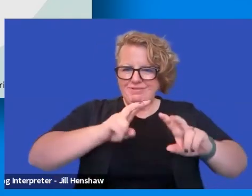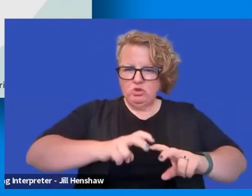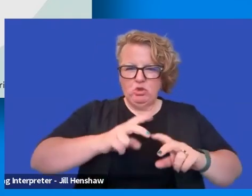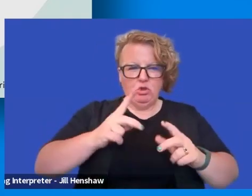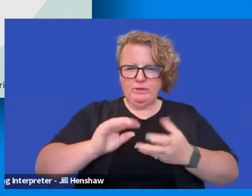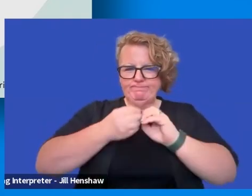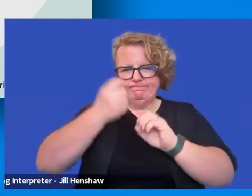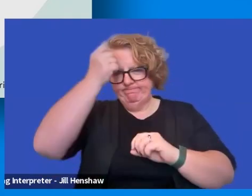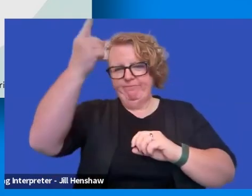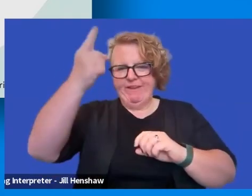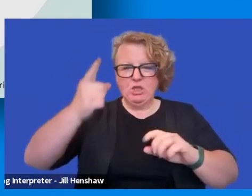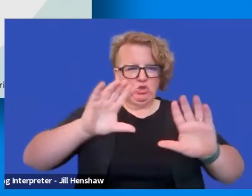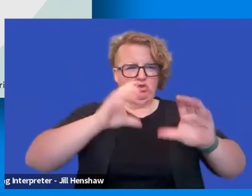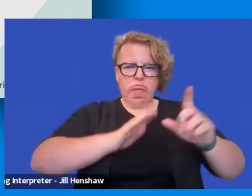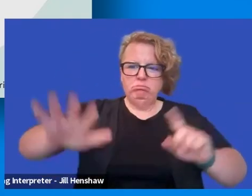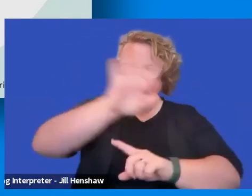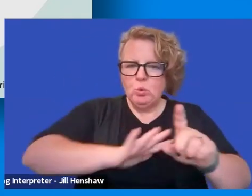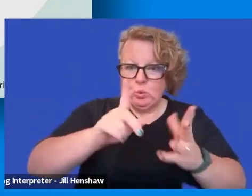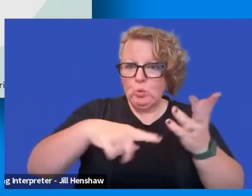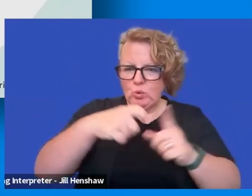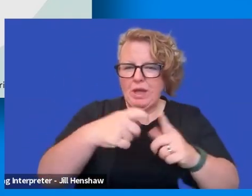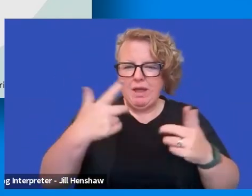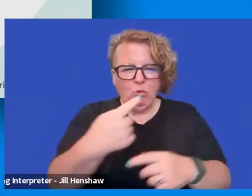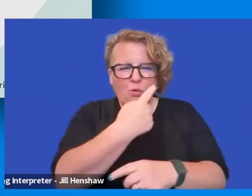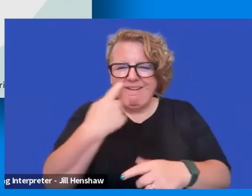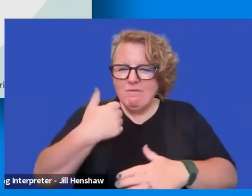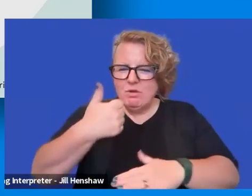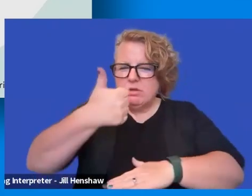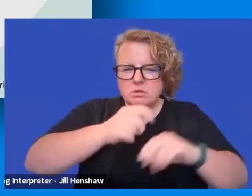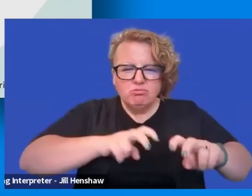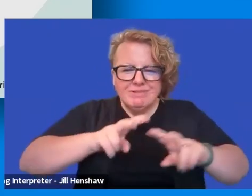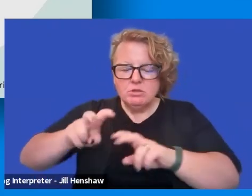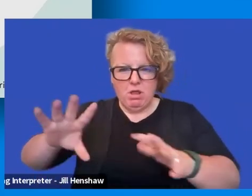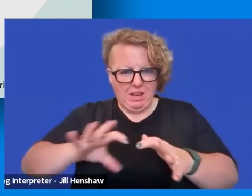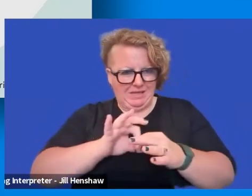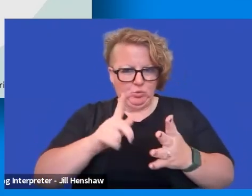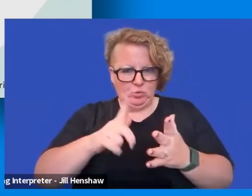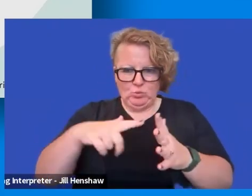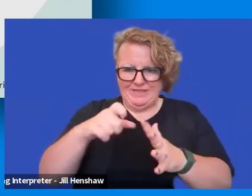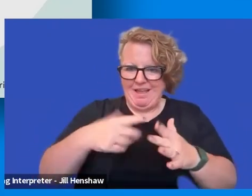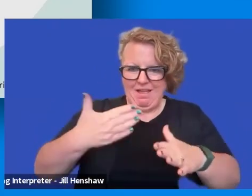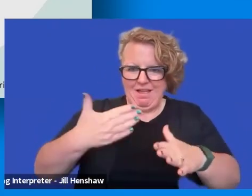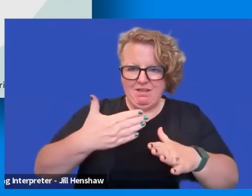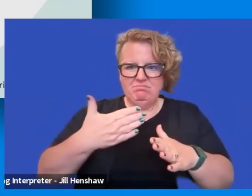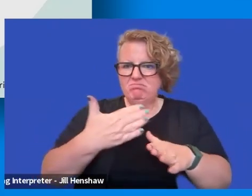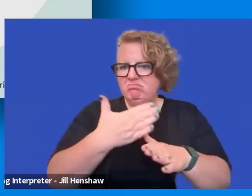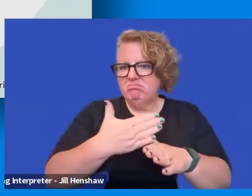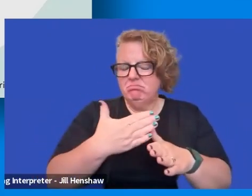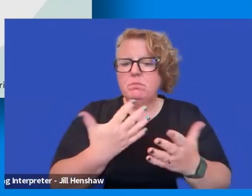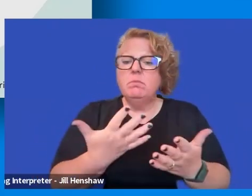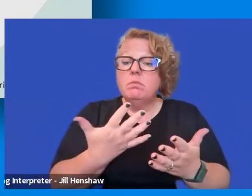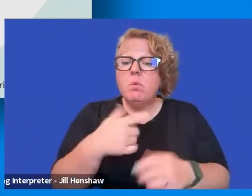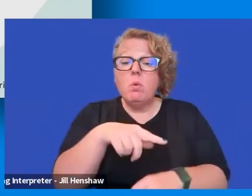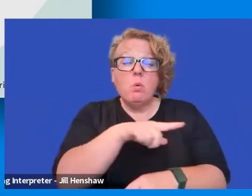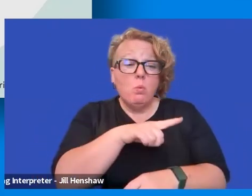sector across the UK in producing evidence-based research on EDI practices, with the intention of